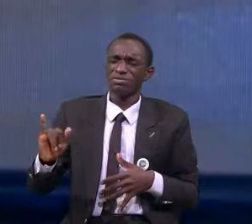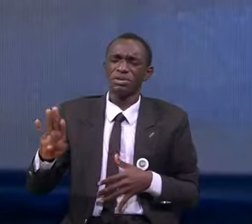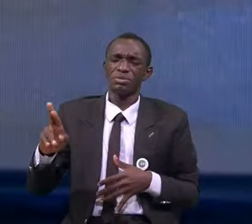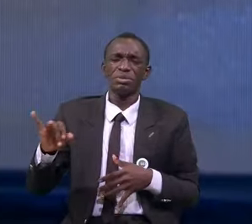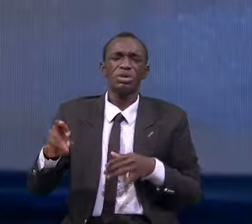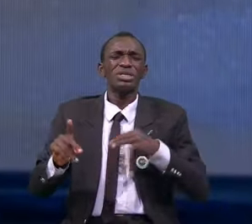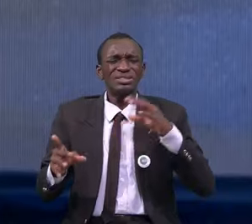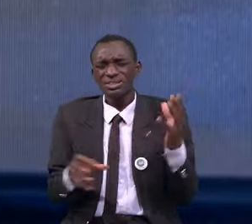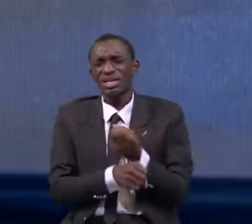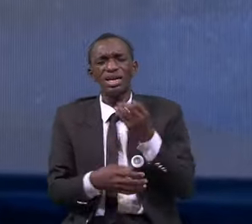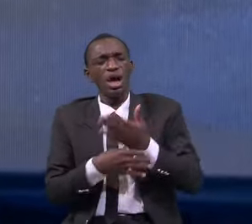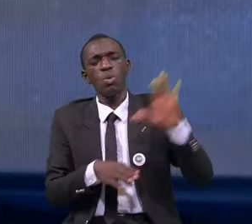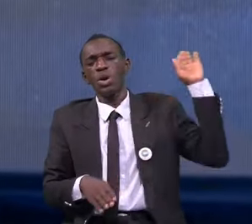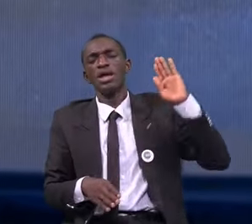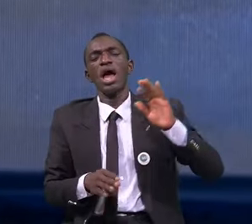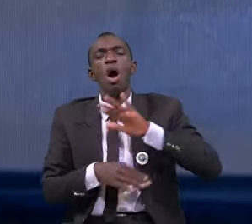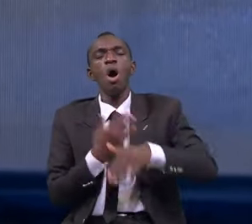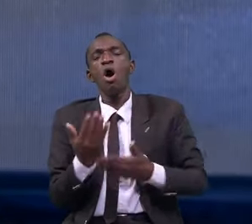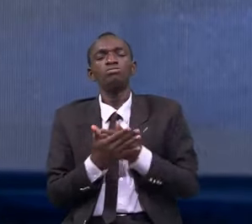impossibility become possible right now.